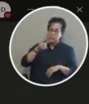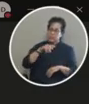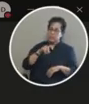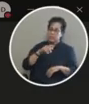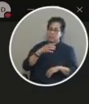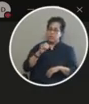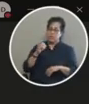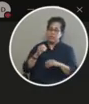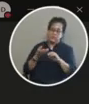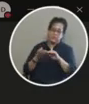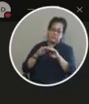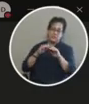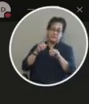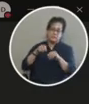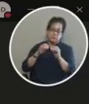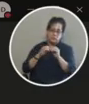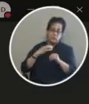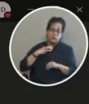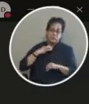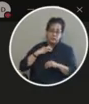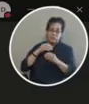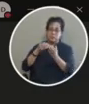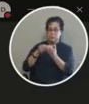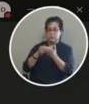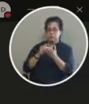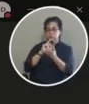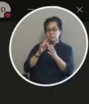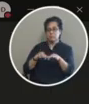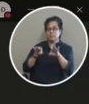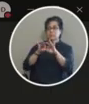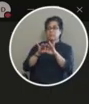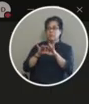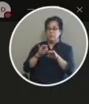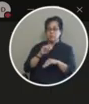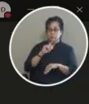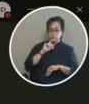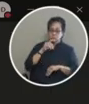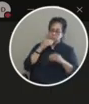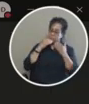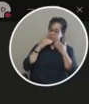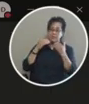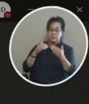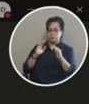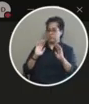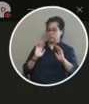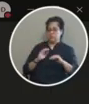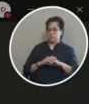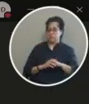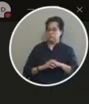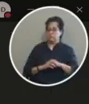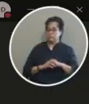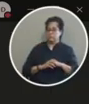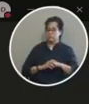additional volunteers and funding are critical. And I just want to say thank you. That's it.